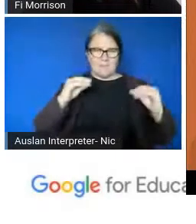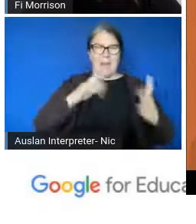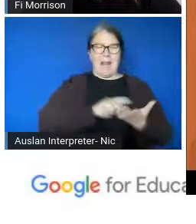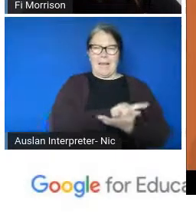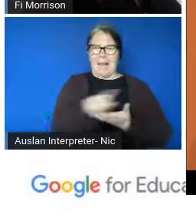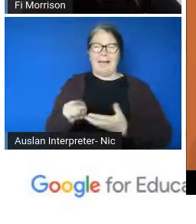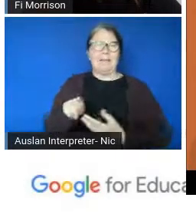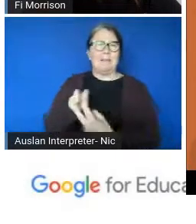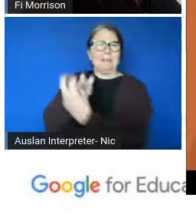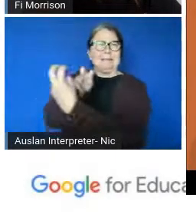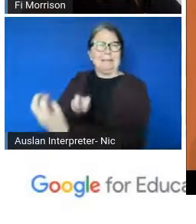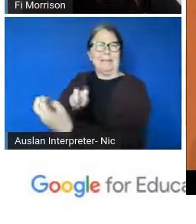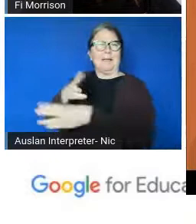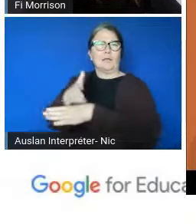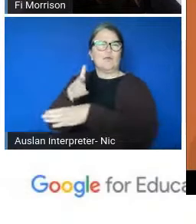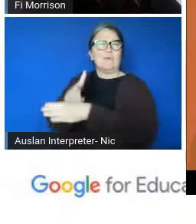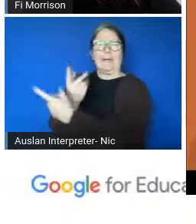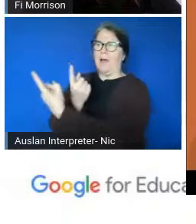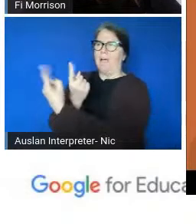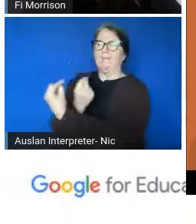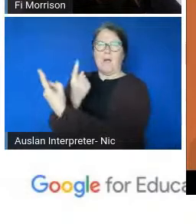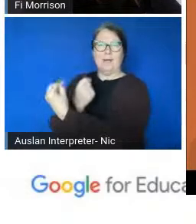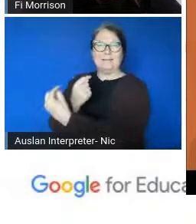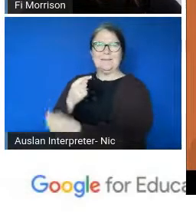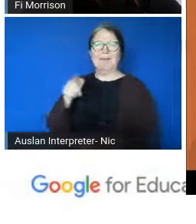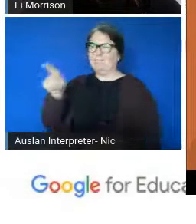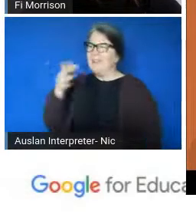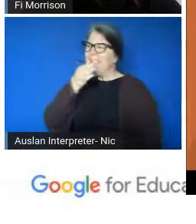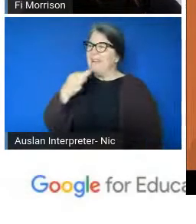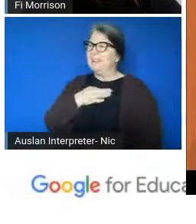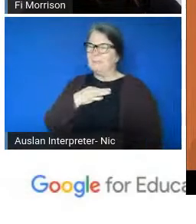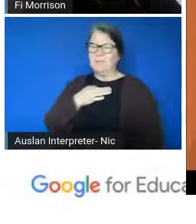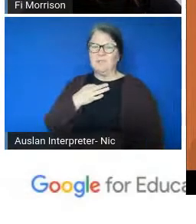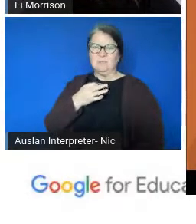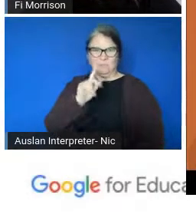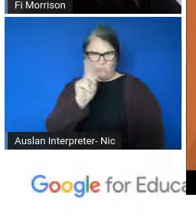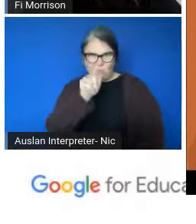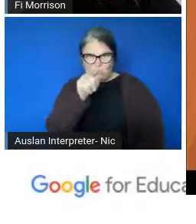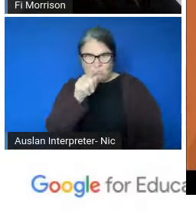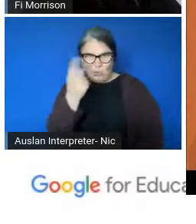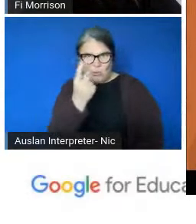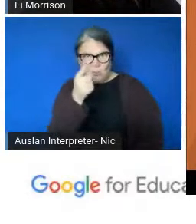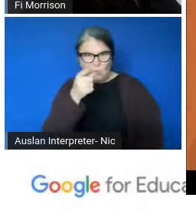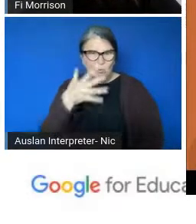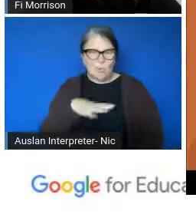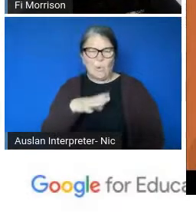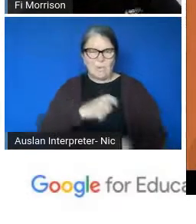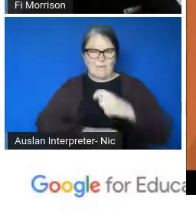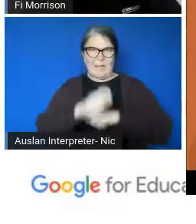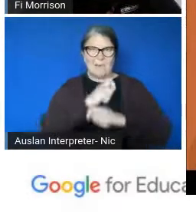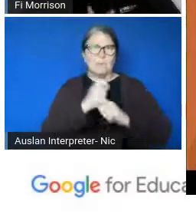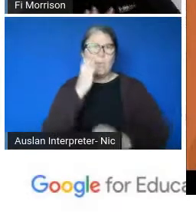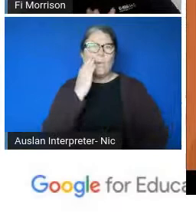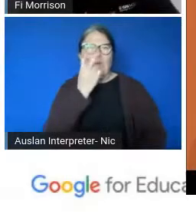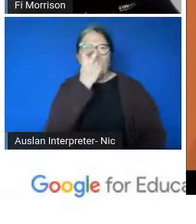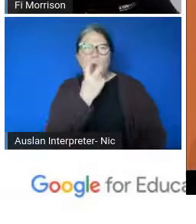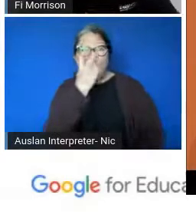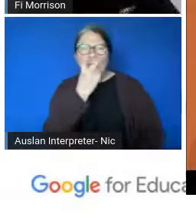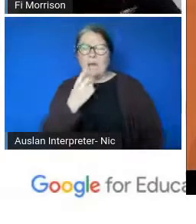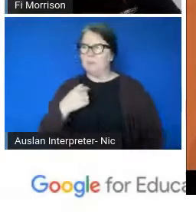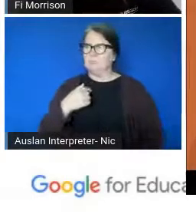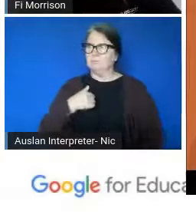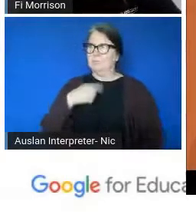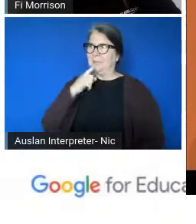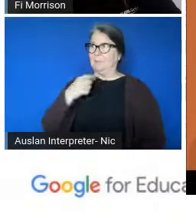when you grow up?" I said, I wanted to be Harry Butler. If you're Googling Harry Butler, he's a herpetologist from the 70s. I was born in the 90s. So